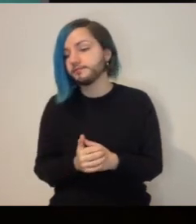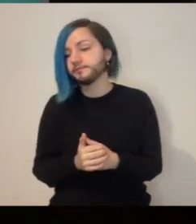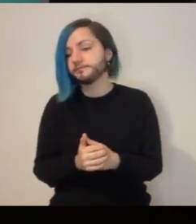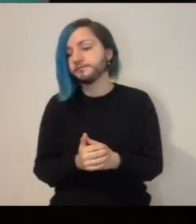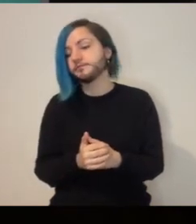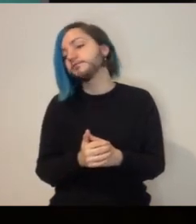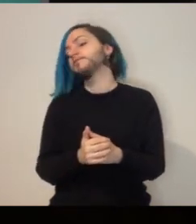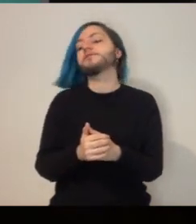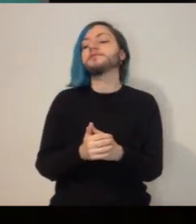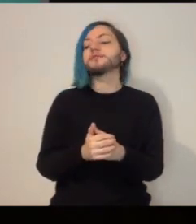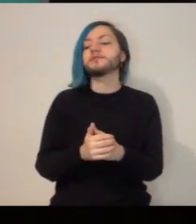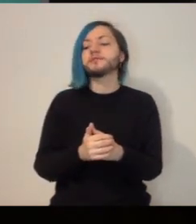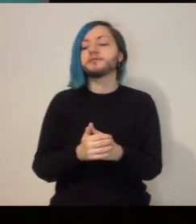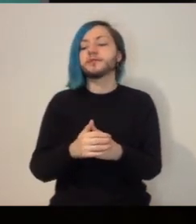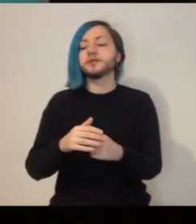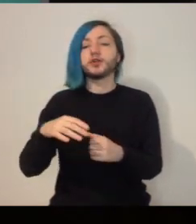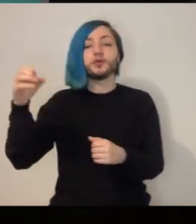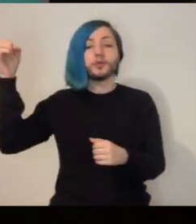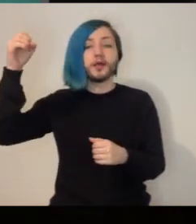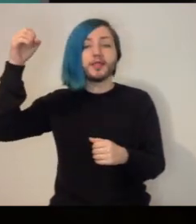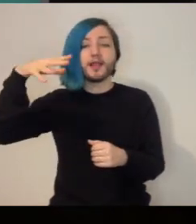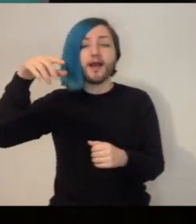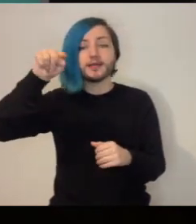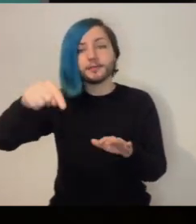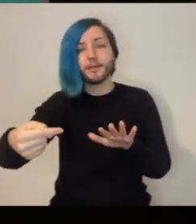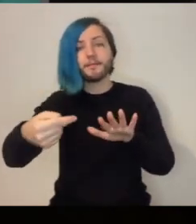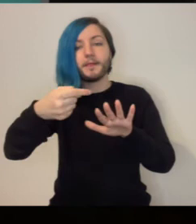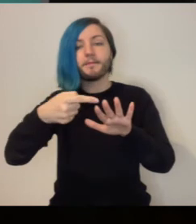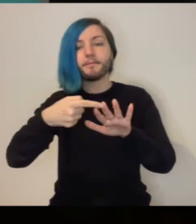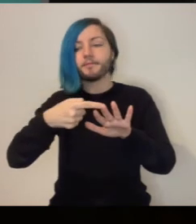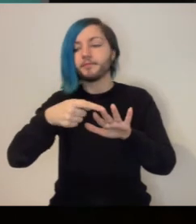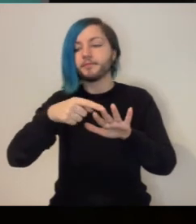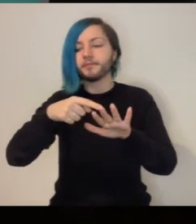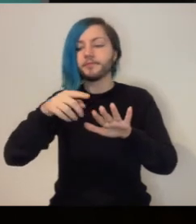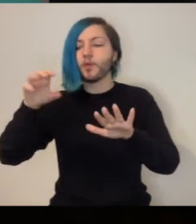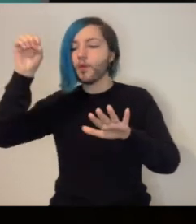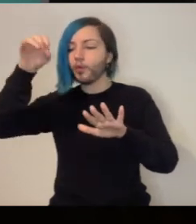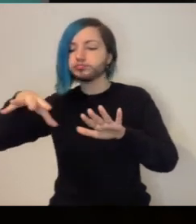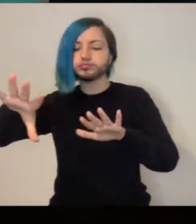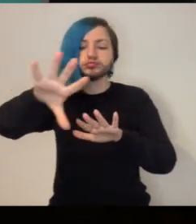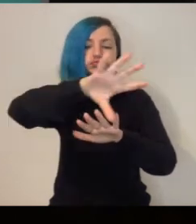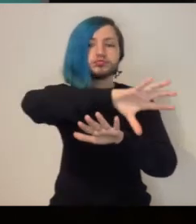For the background, where the light hits, what I found works nicely is to use your lightest colour.